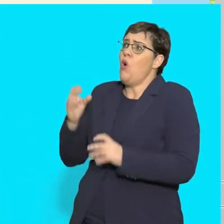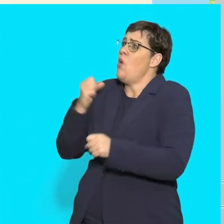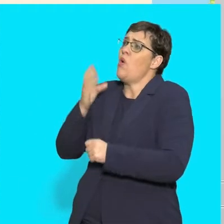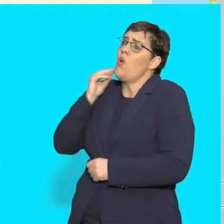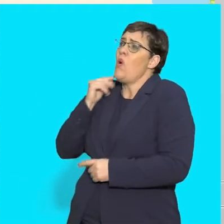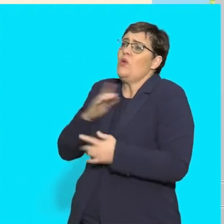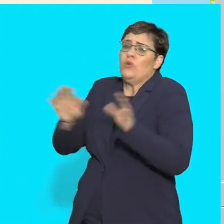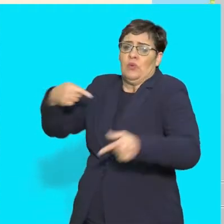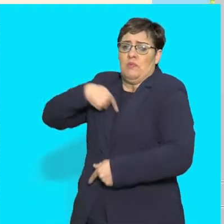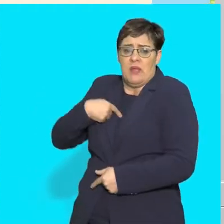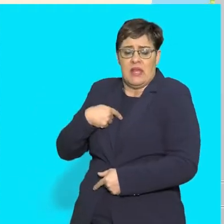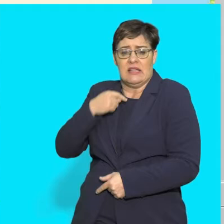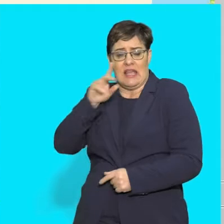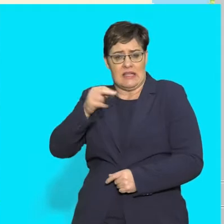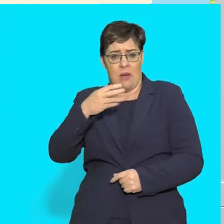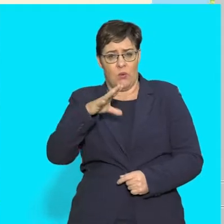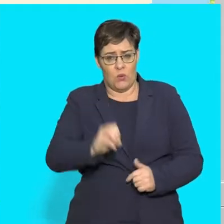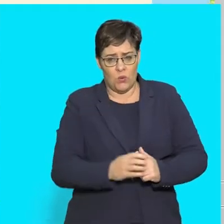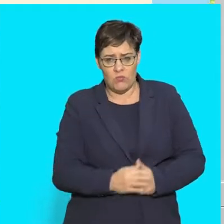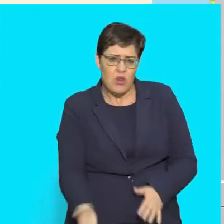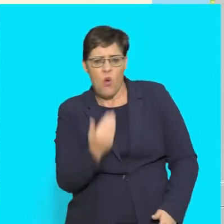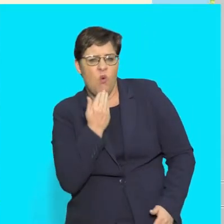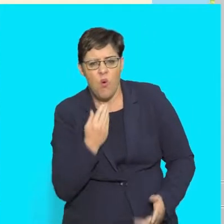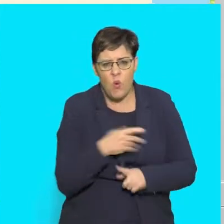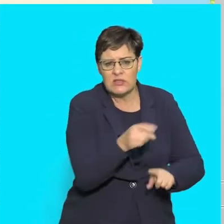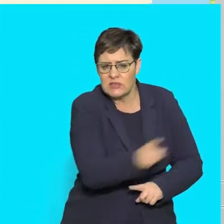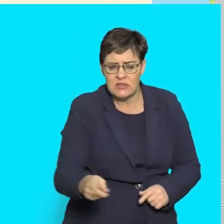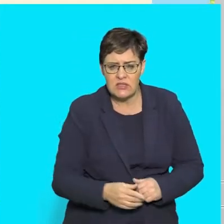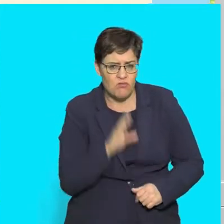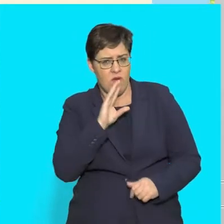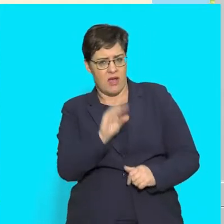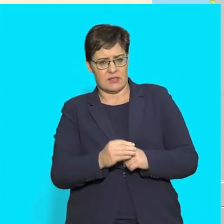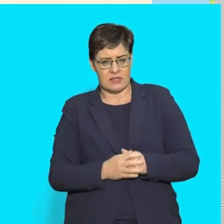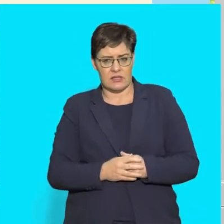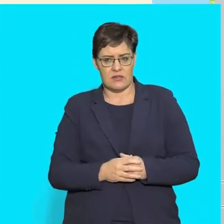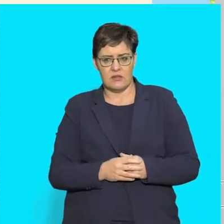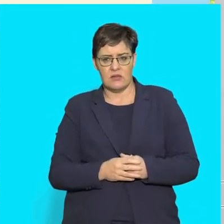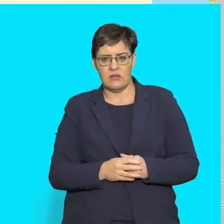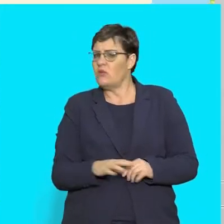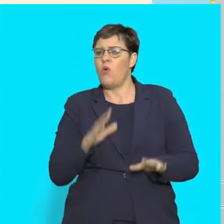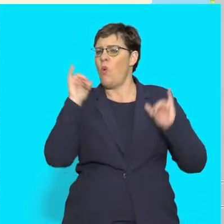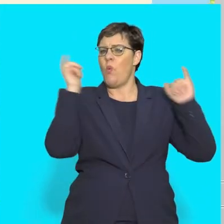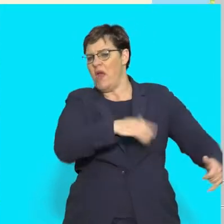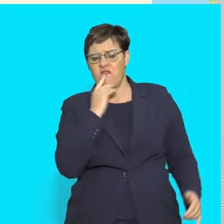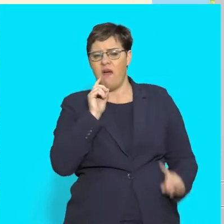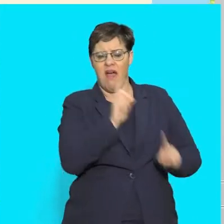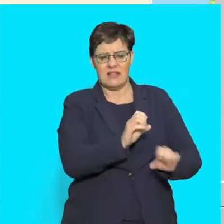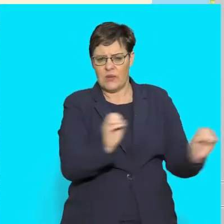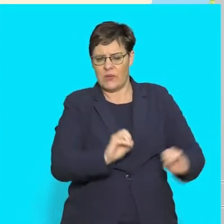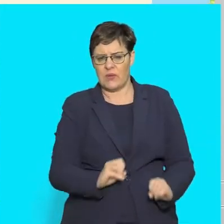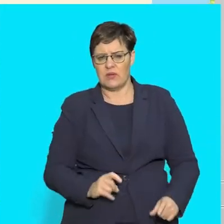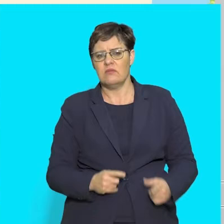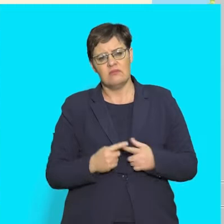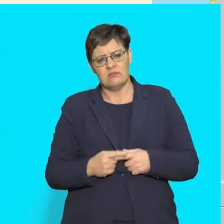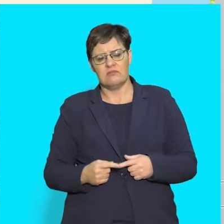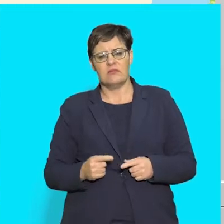Gogo, it wasn't me, said Thabo. Then who was it? She asked. She didn't wait for an answer. She ran